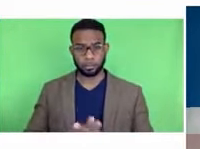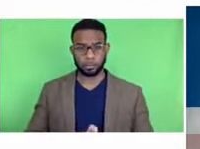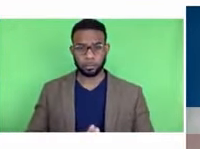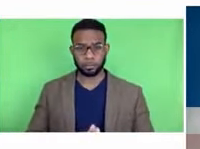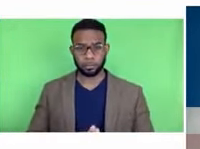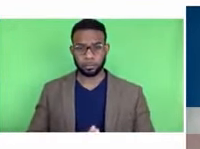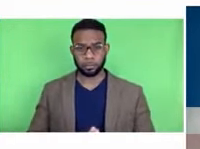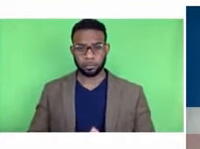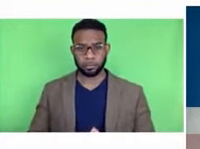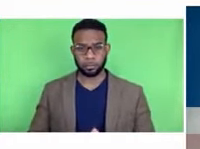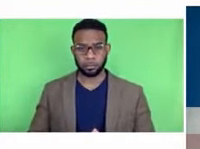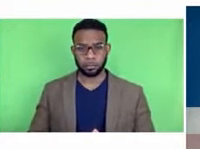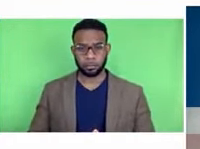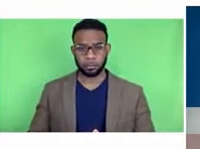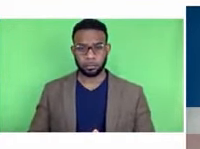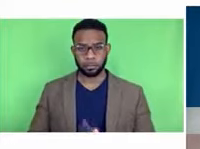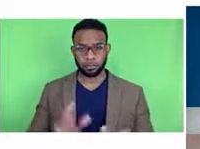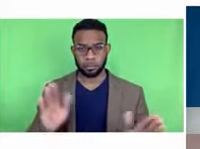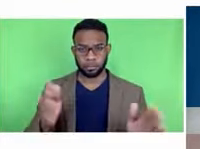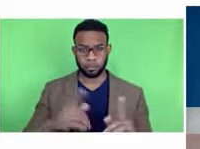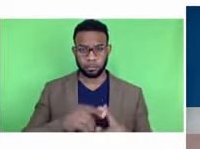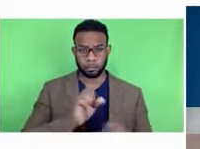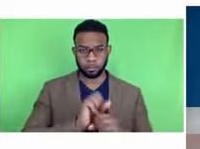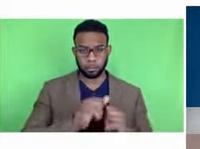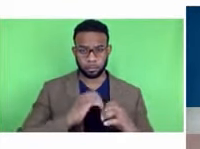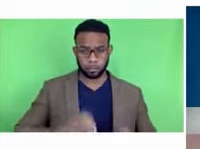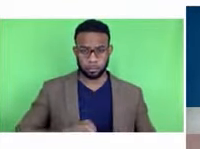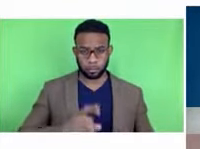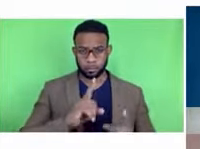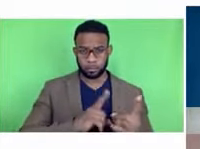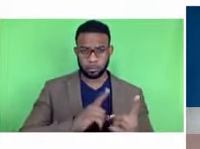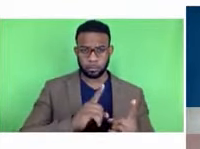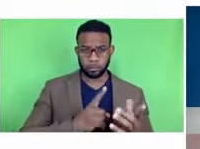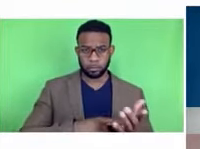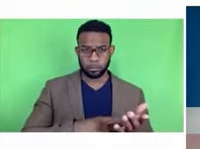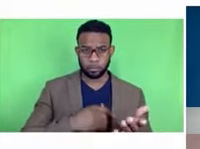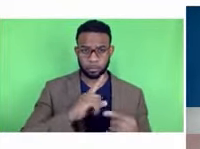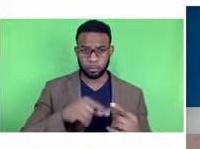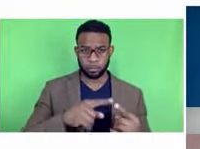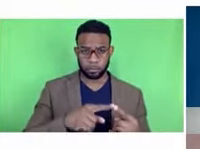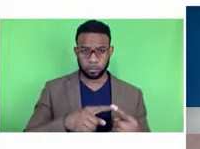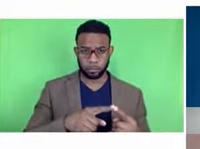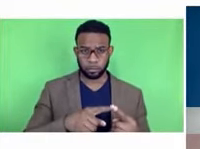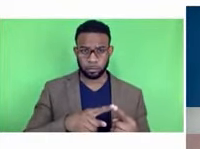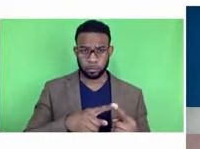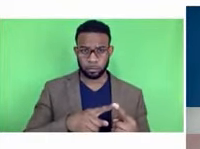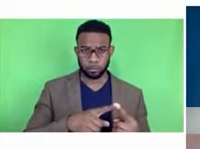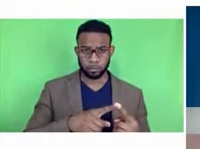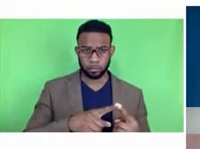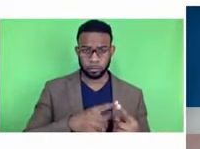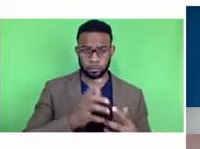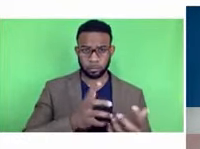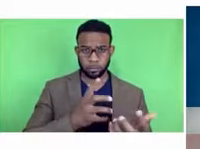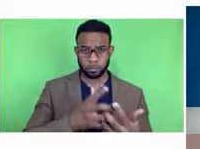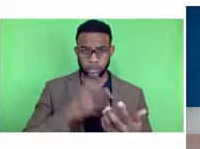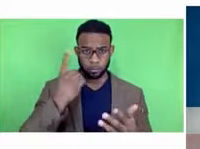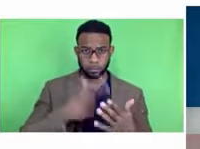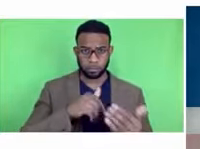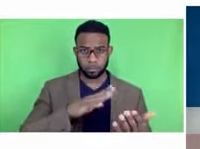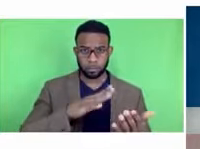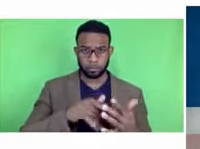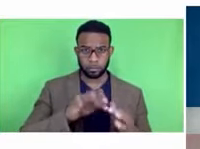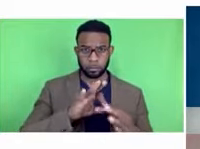Excellent. When it comes to working with clients one-on-one, sometimes we talk about common accommodations for what they're facing, what they can